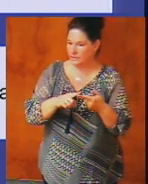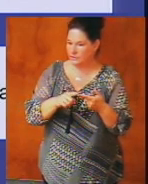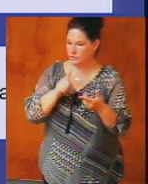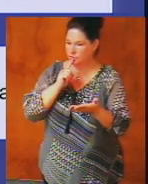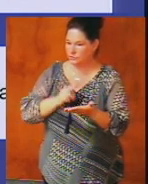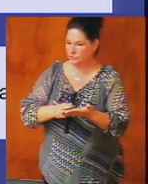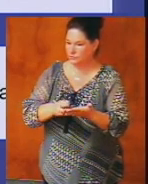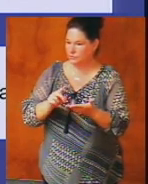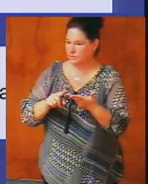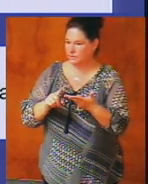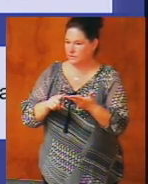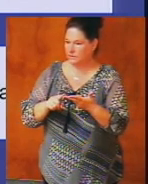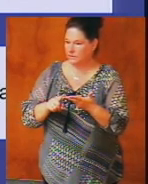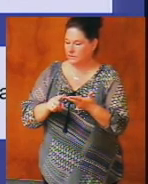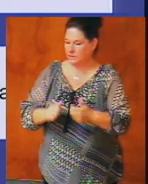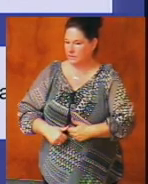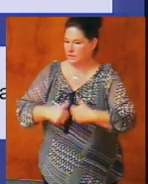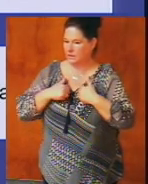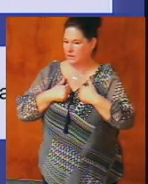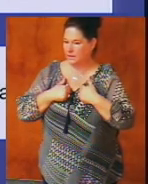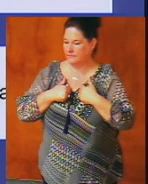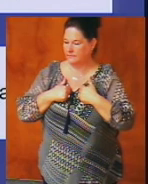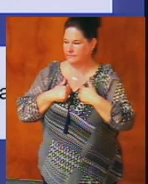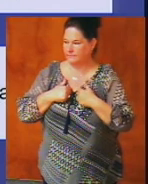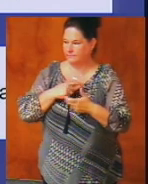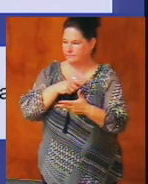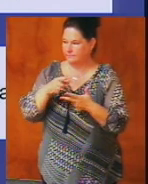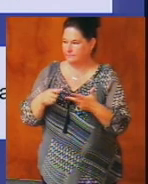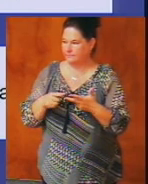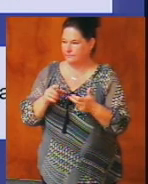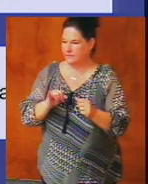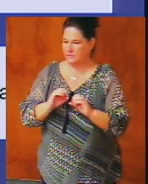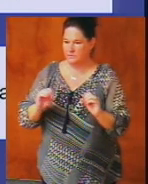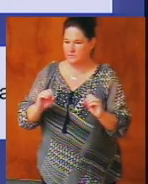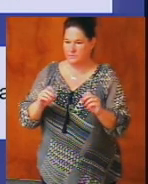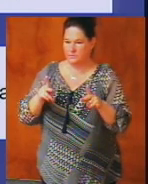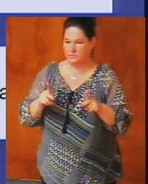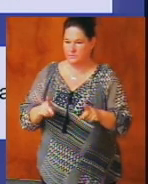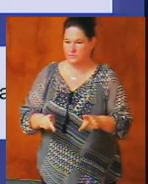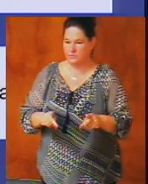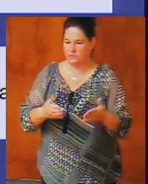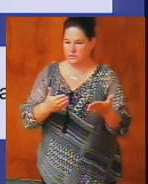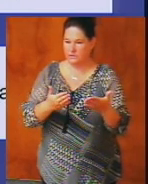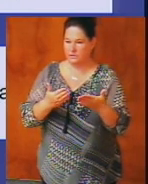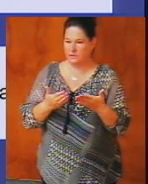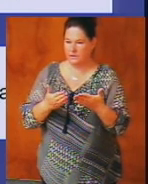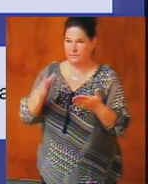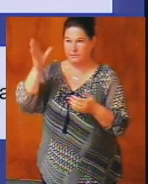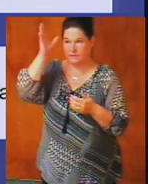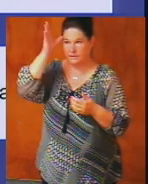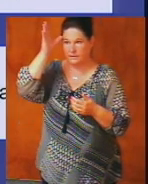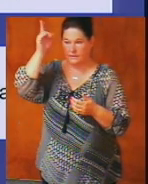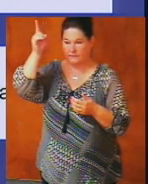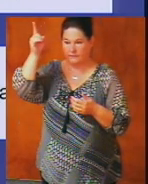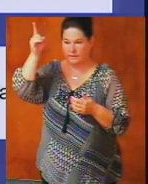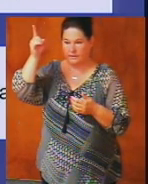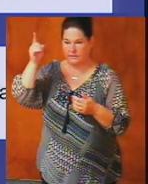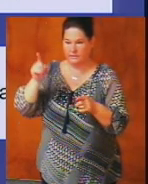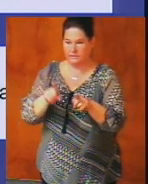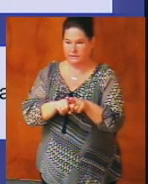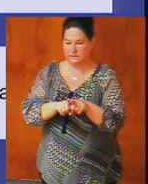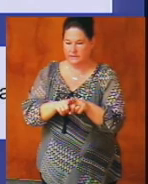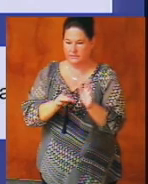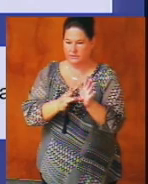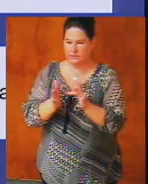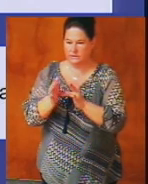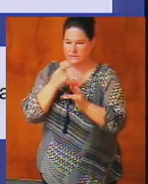truth, and the life, that no one comes to the Father, as he said, but